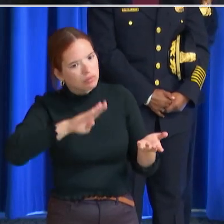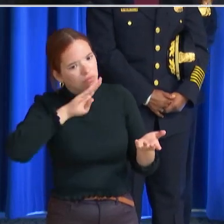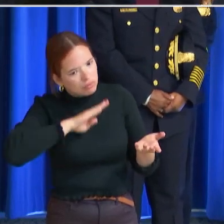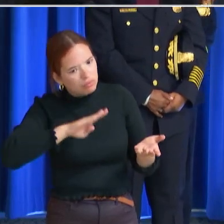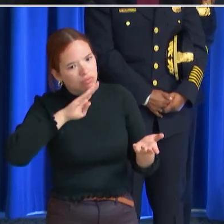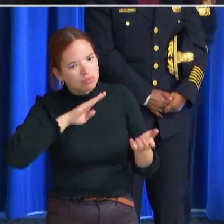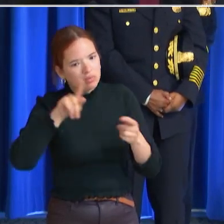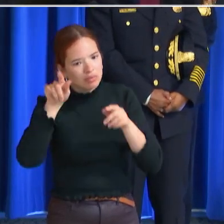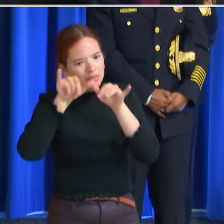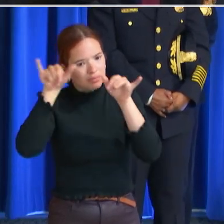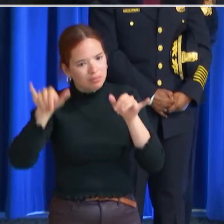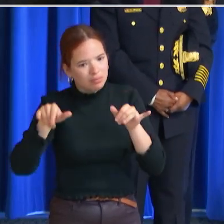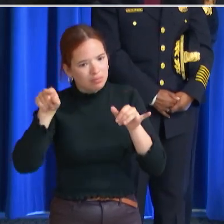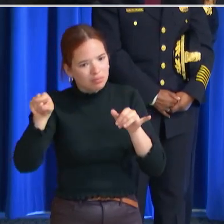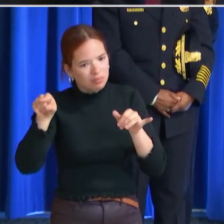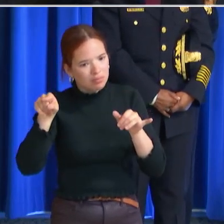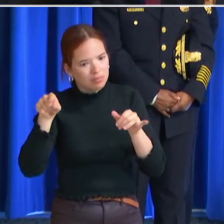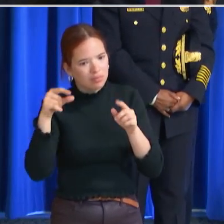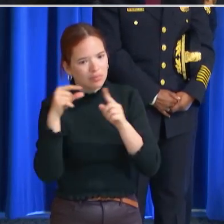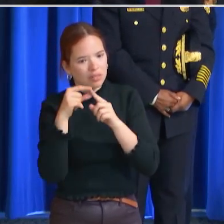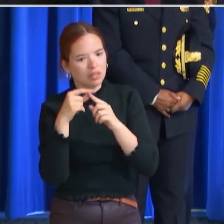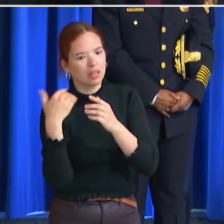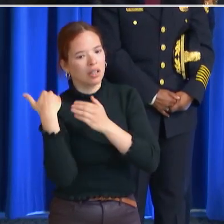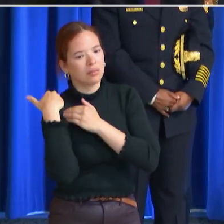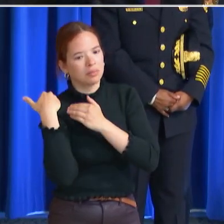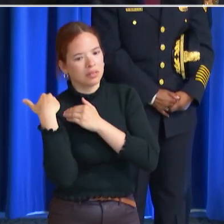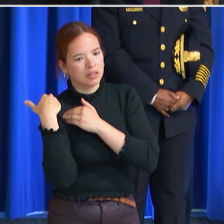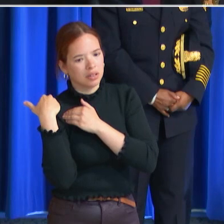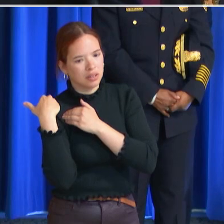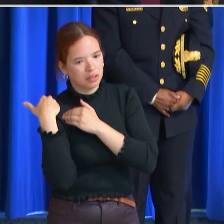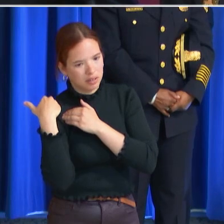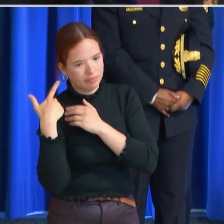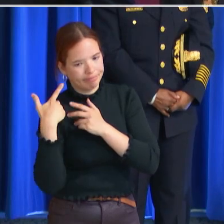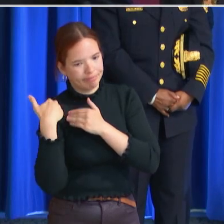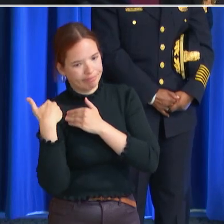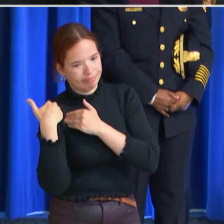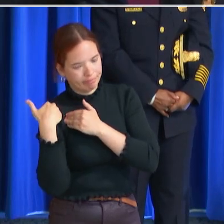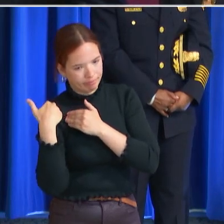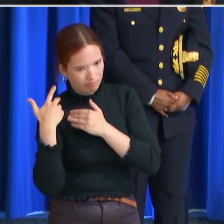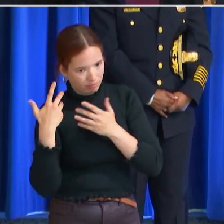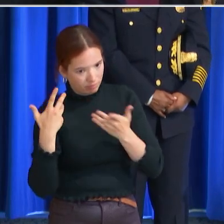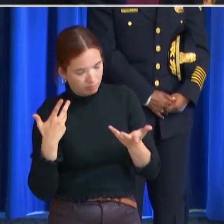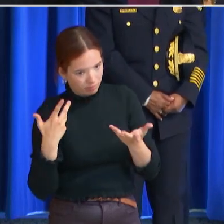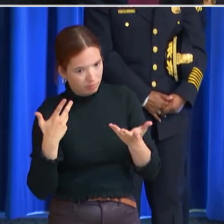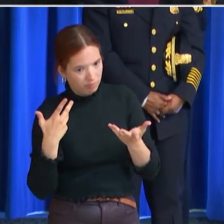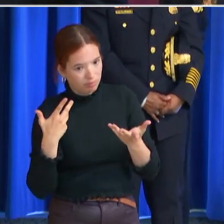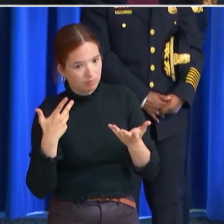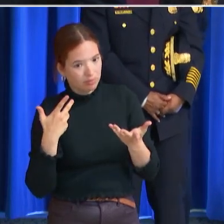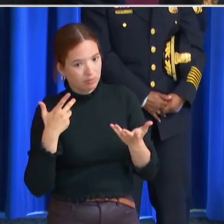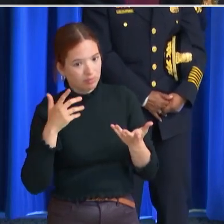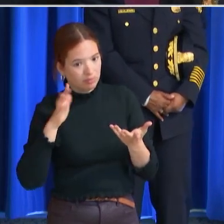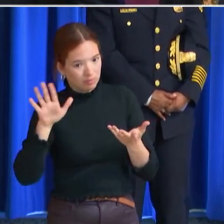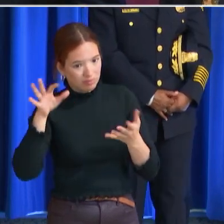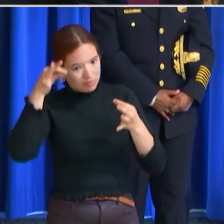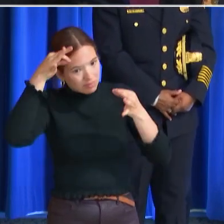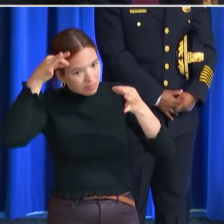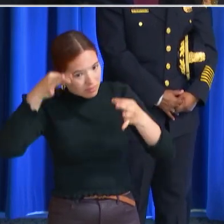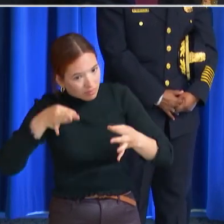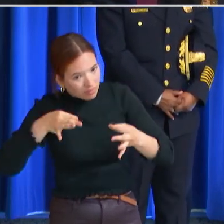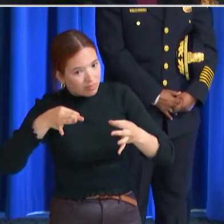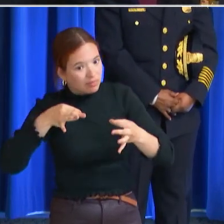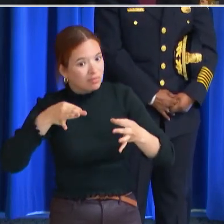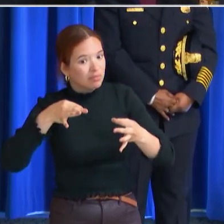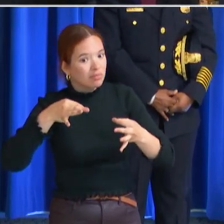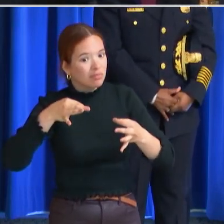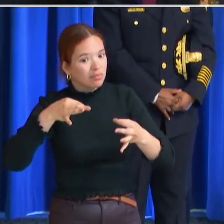the word accountability Yes. a lot. Did that contribute in any way to your decision? I know there was an attractive other offer, but did that frustration